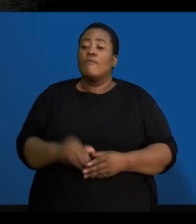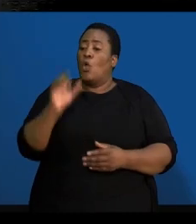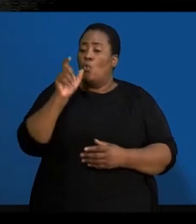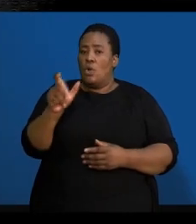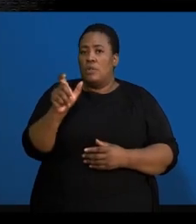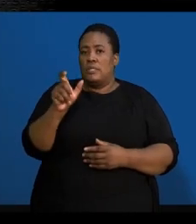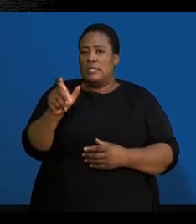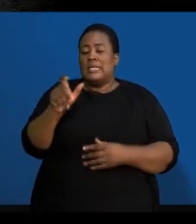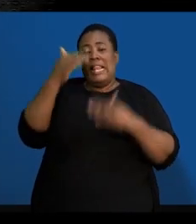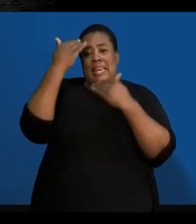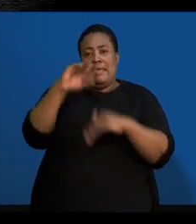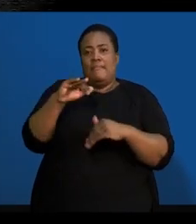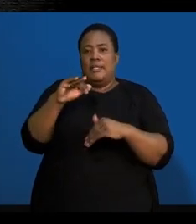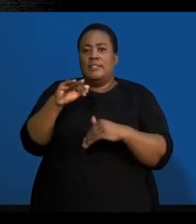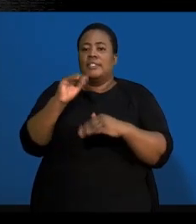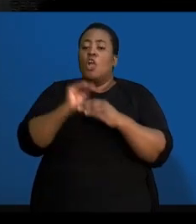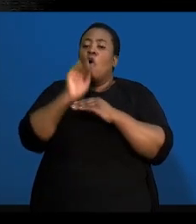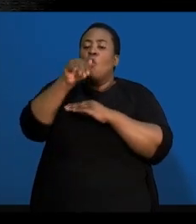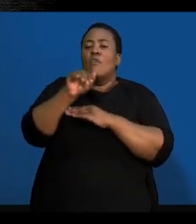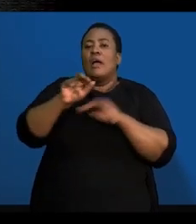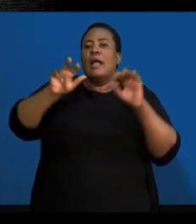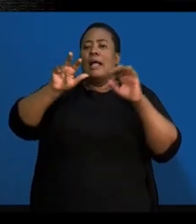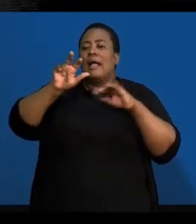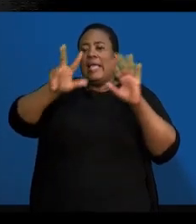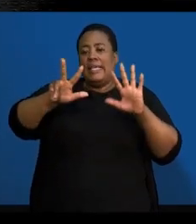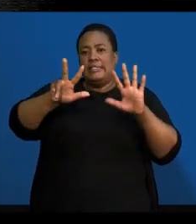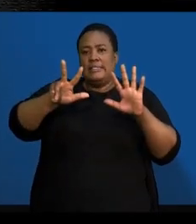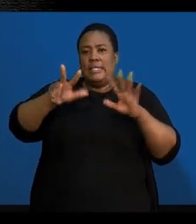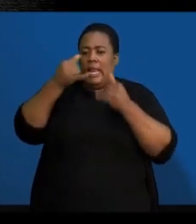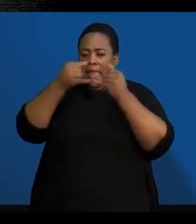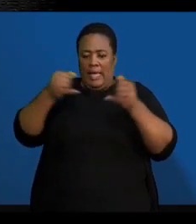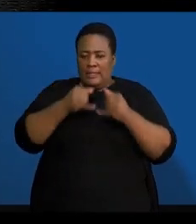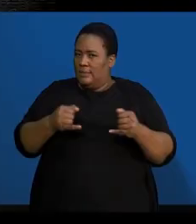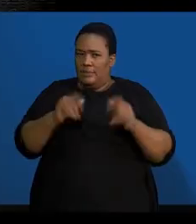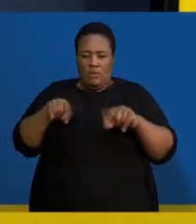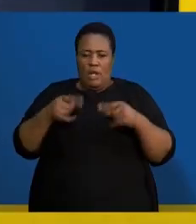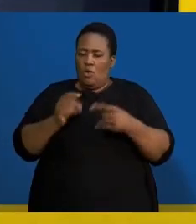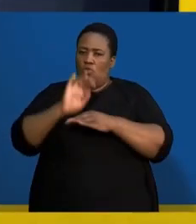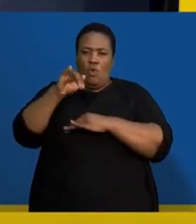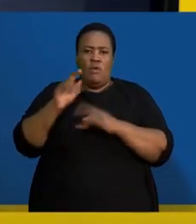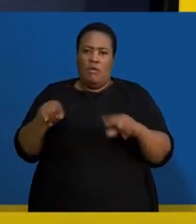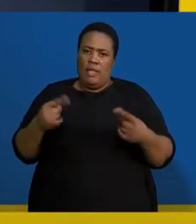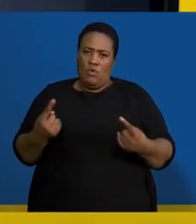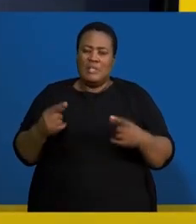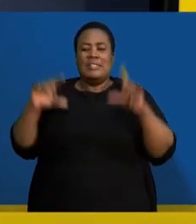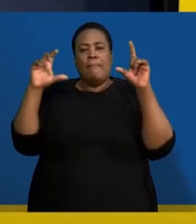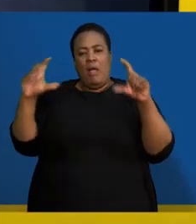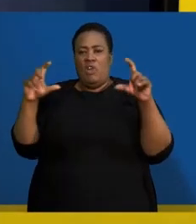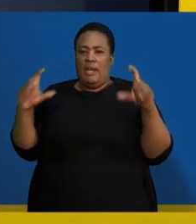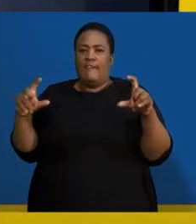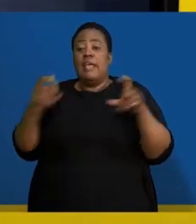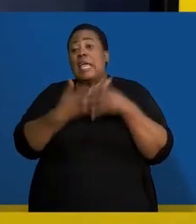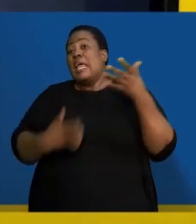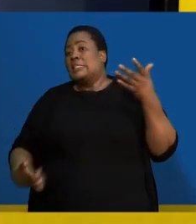8 lines, about 80 words. Okay, as I said to you earlier, it is a paragraph. It is not an